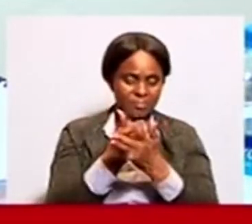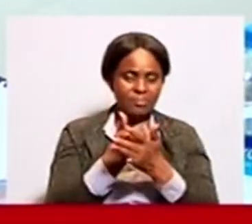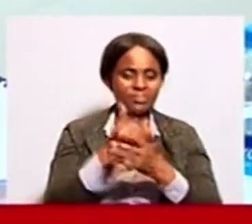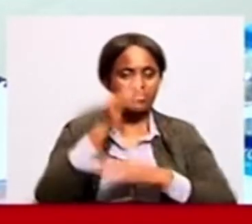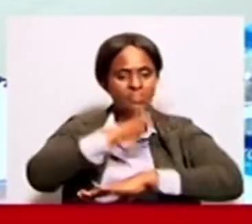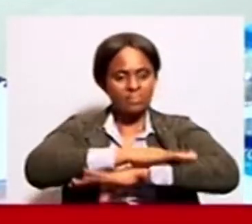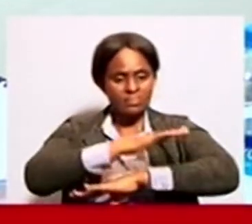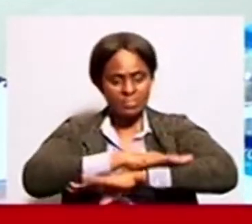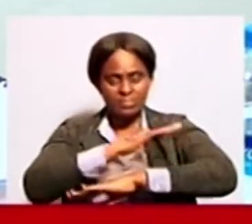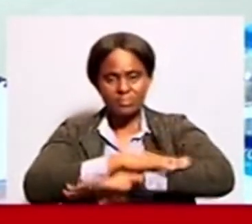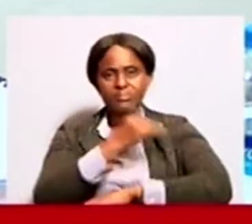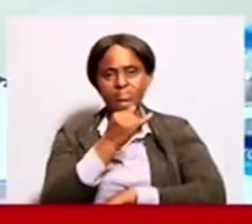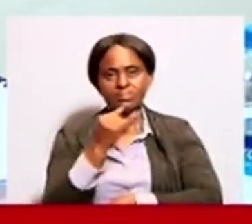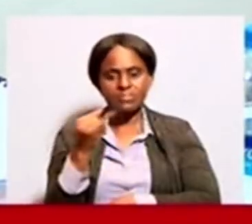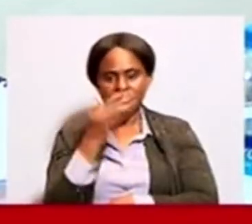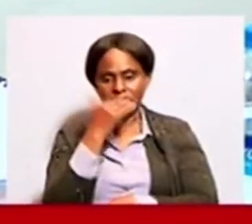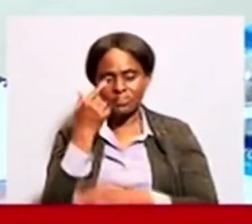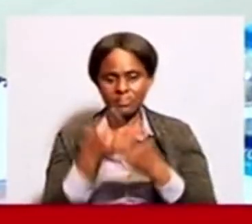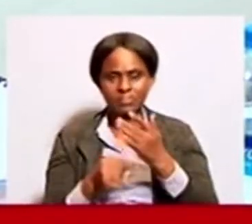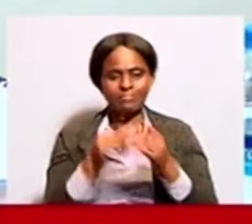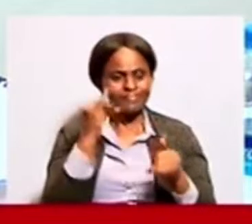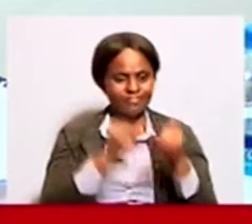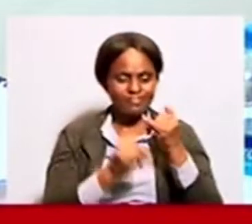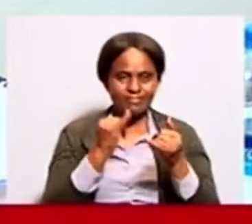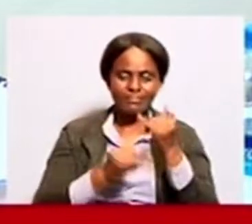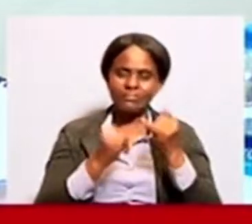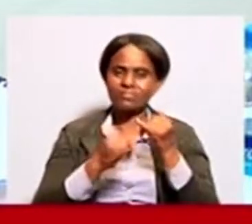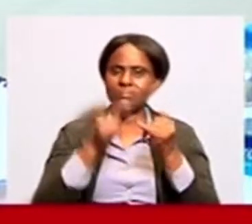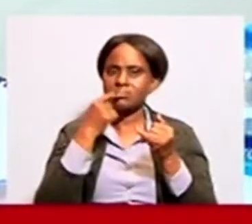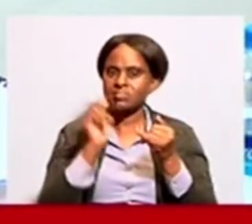desks issues should be concluded.